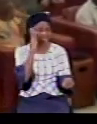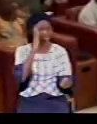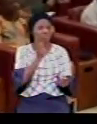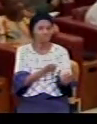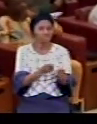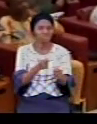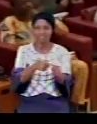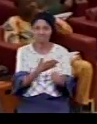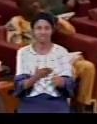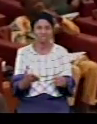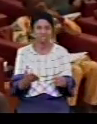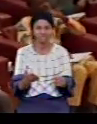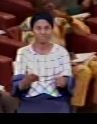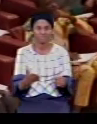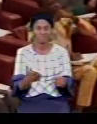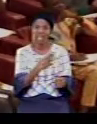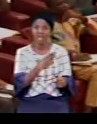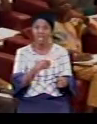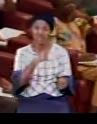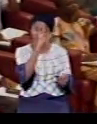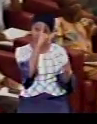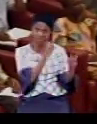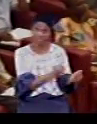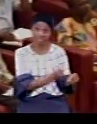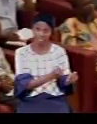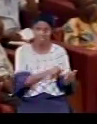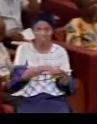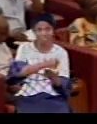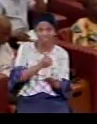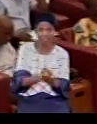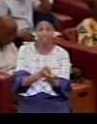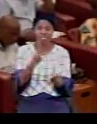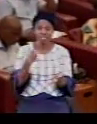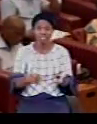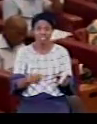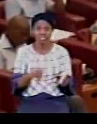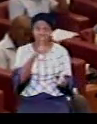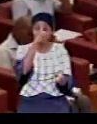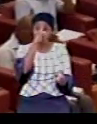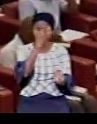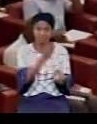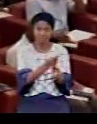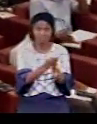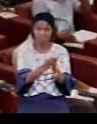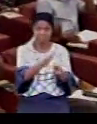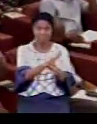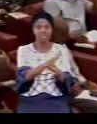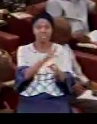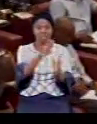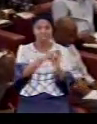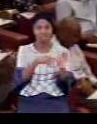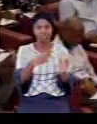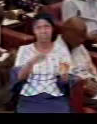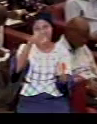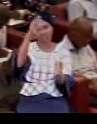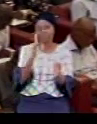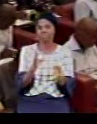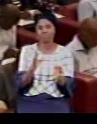everything. And faith confirms the faithfulness of God. Our God is